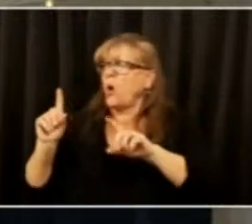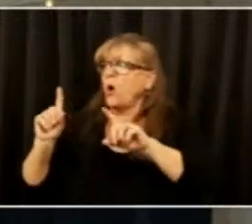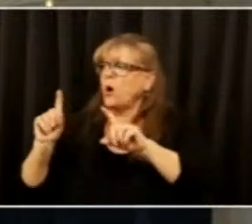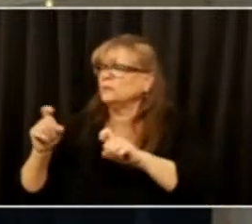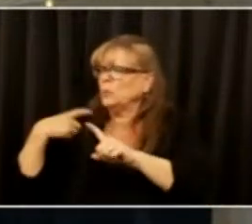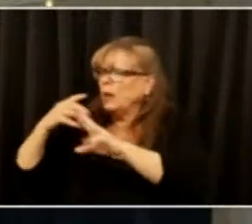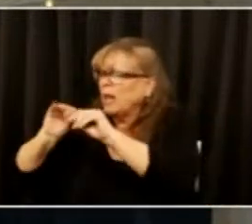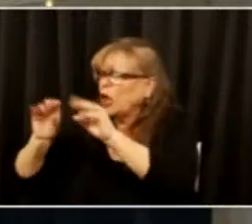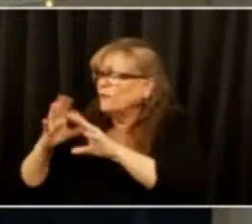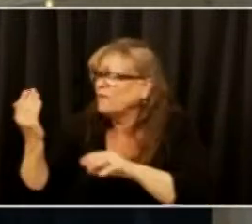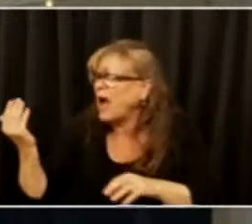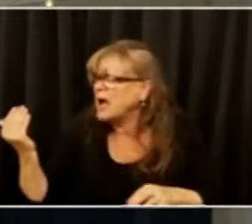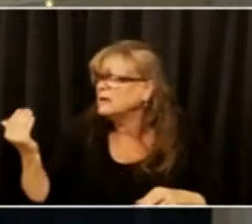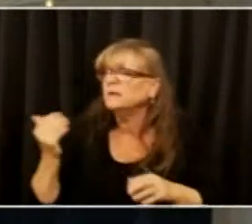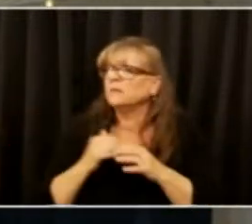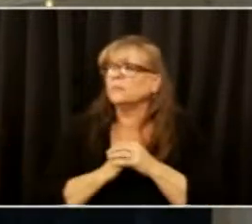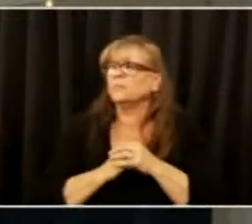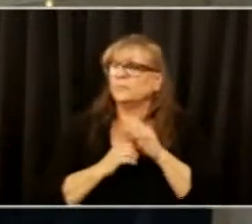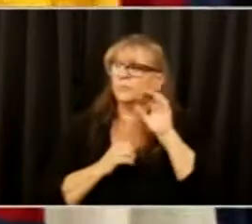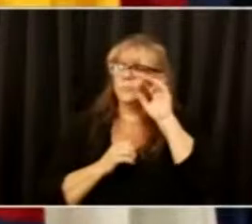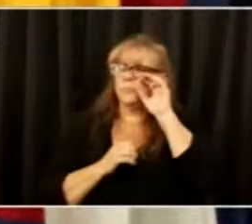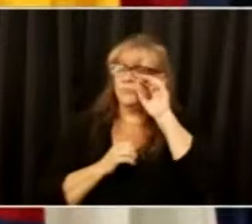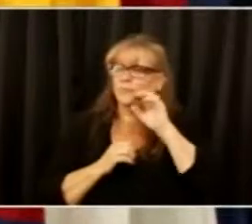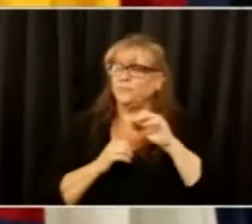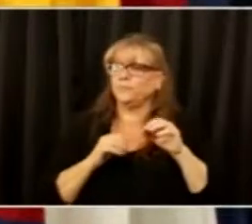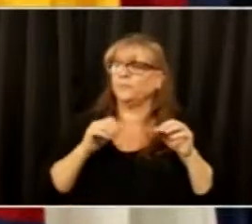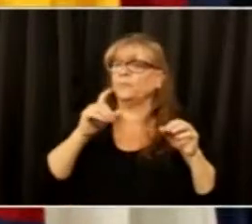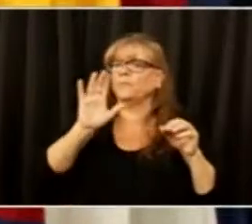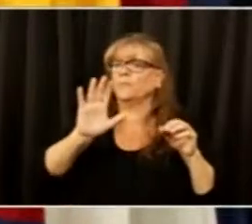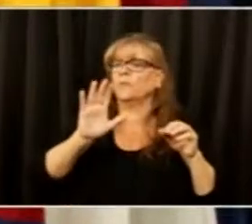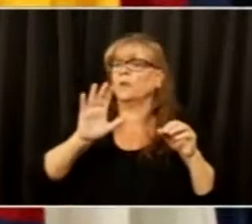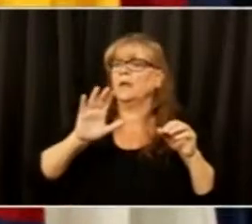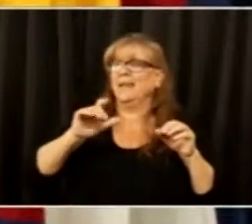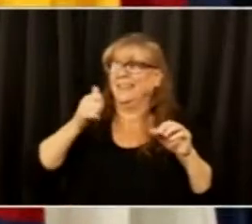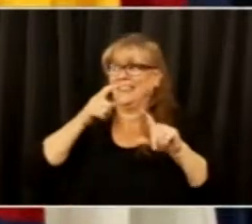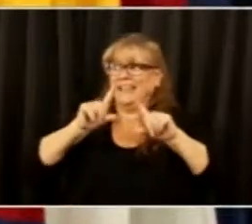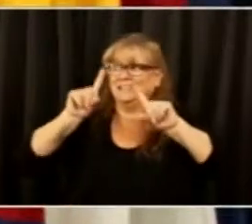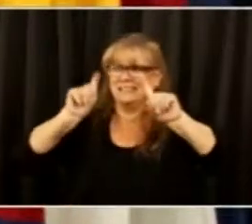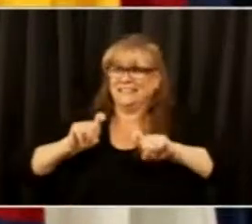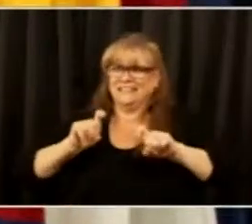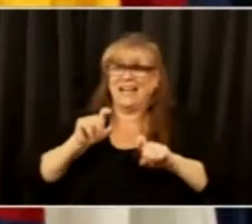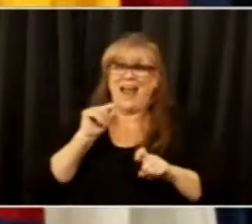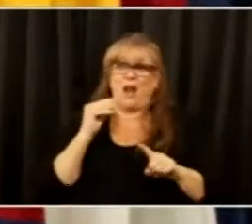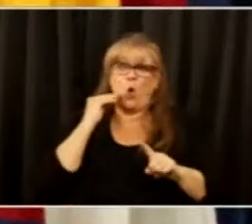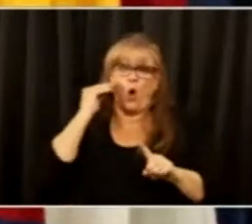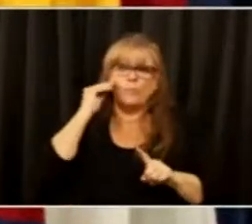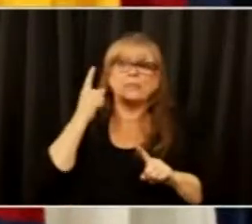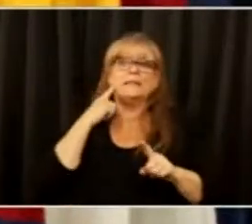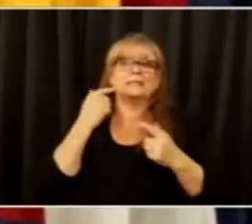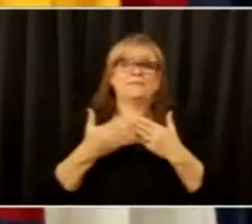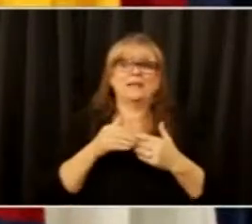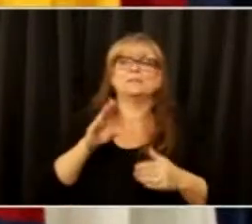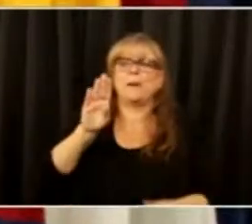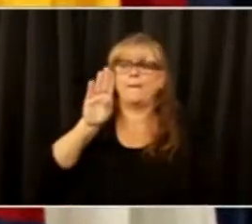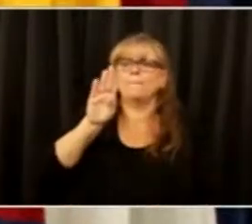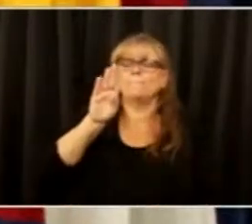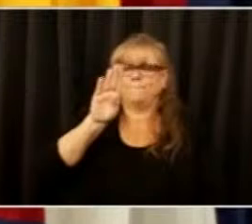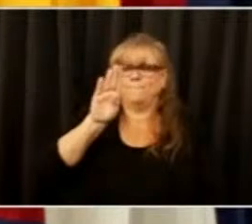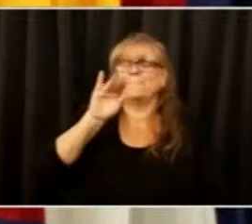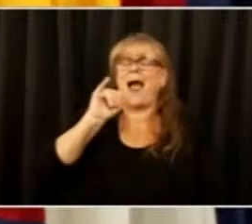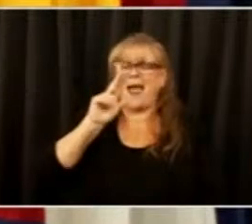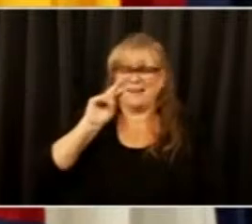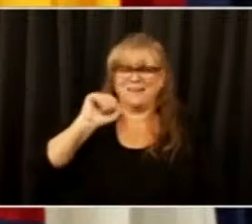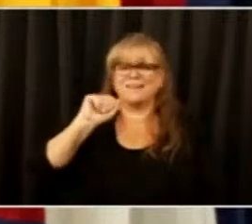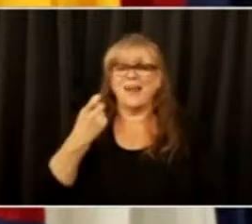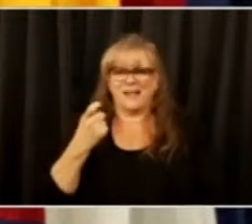so so they're testing for different things, but certainly the easy Binax tests we are widely available. We've sent them out to